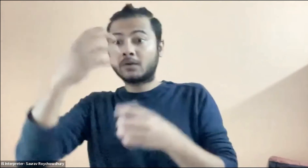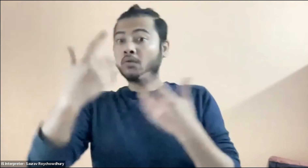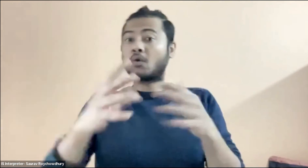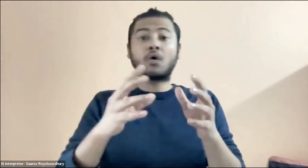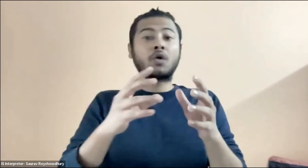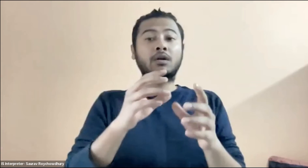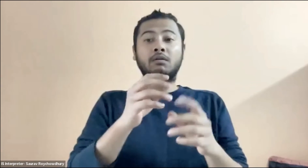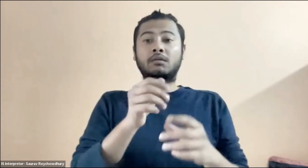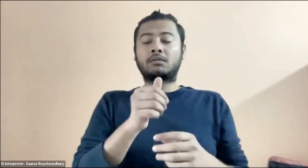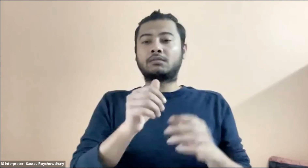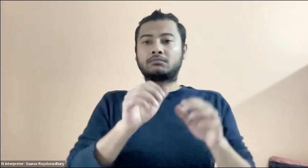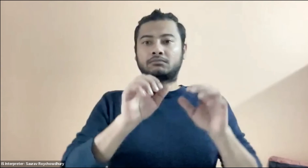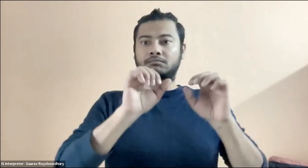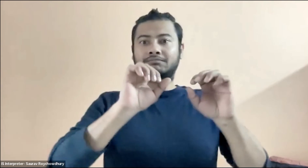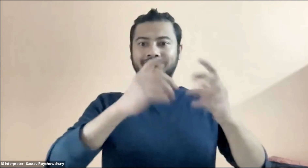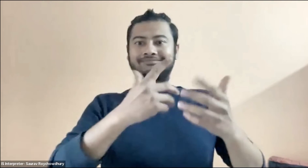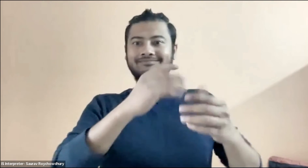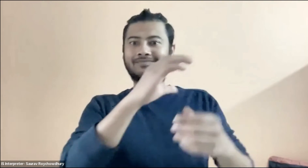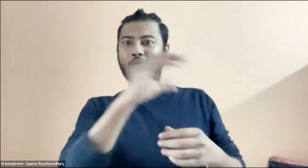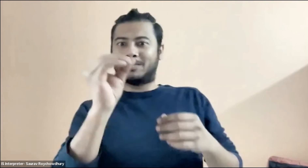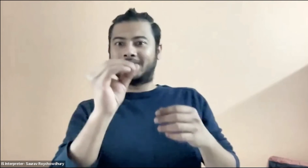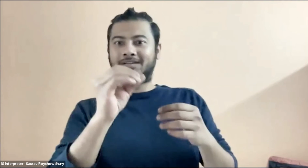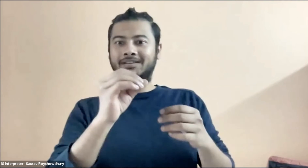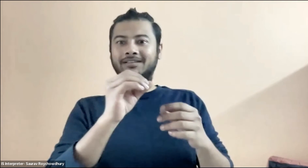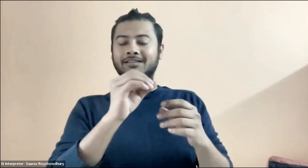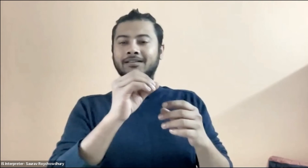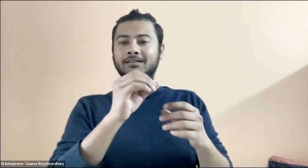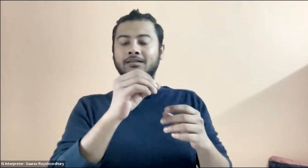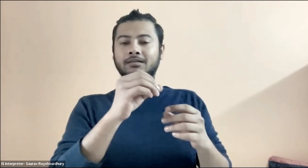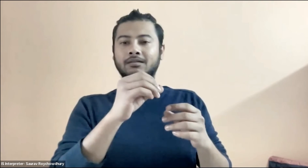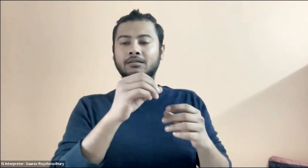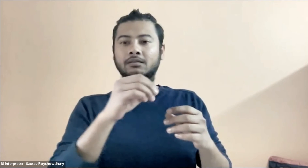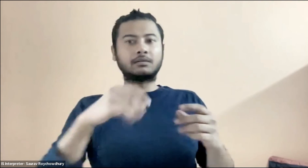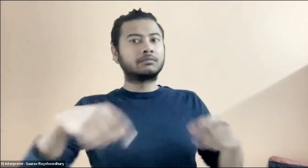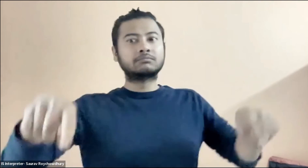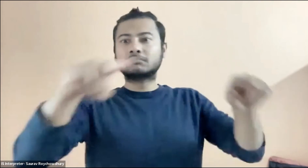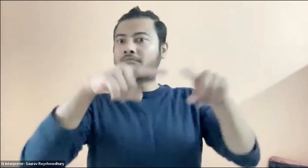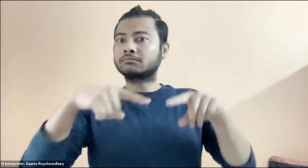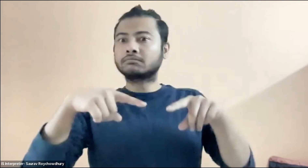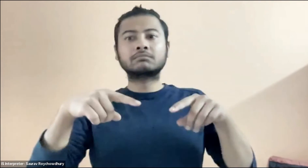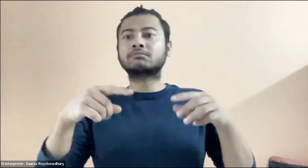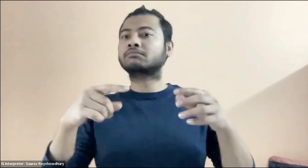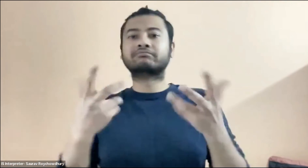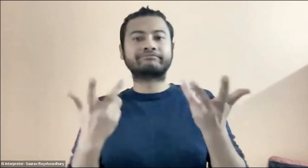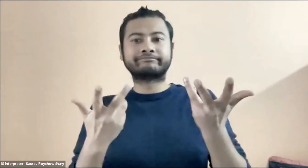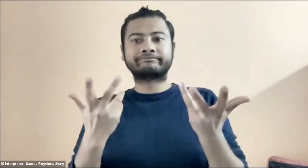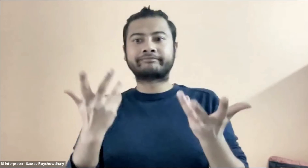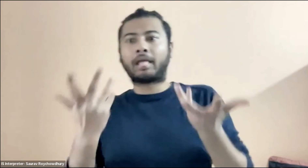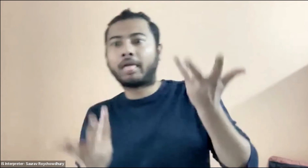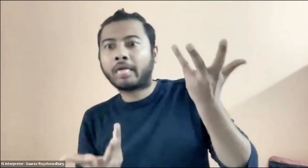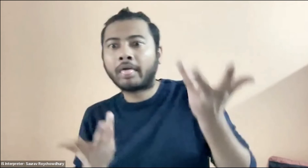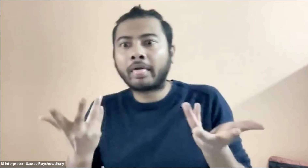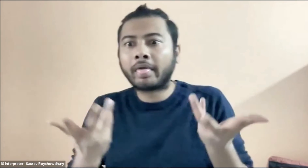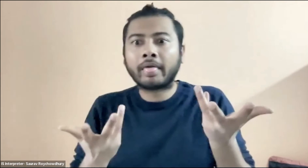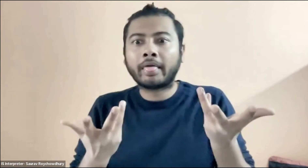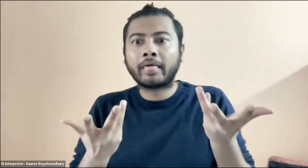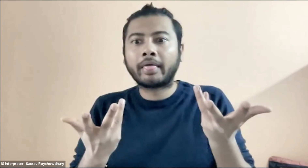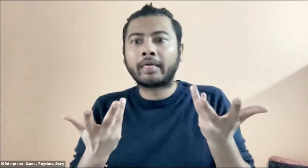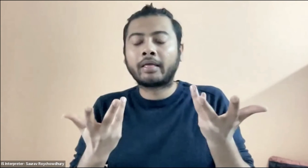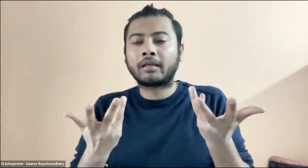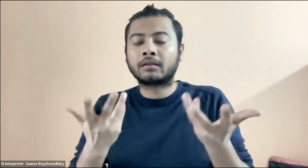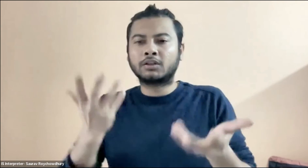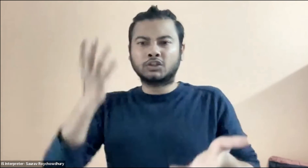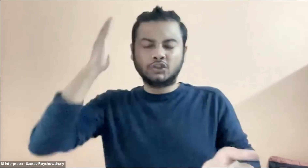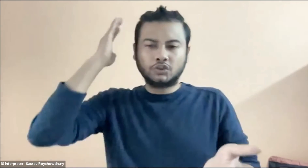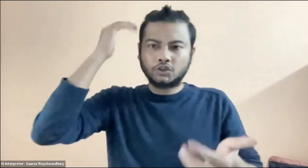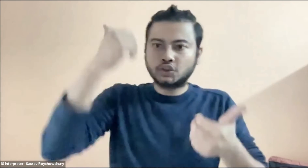health system, was very poor in its ability to respond to the crisis. What it